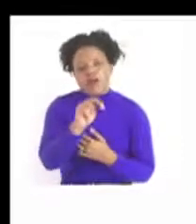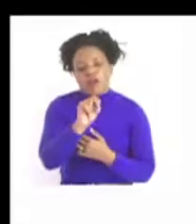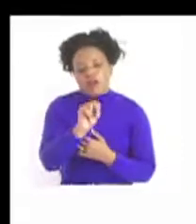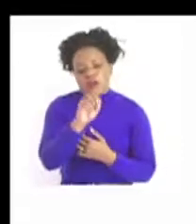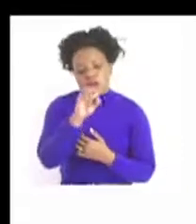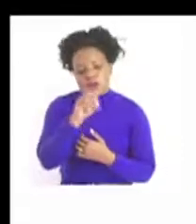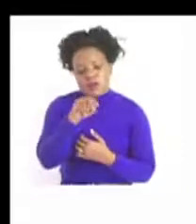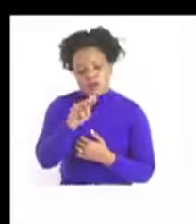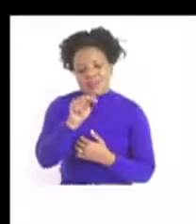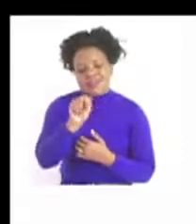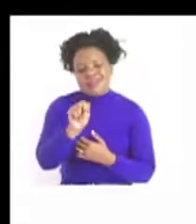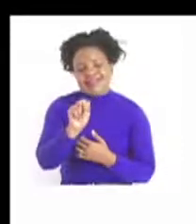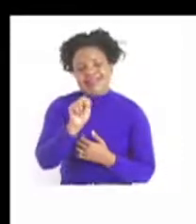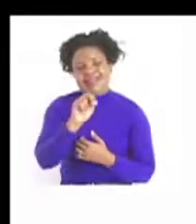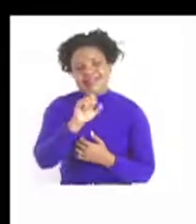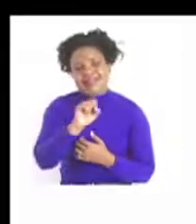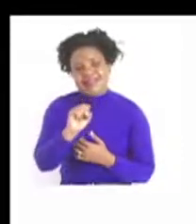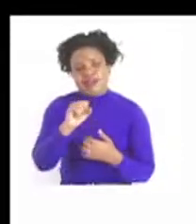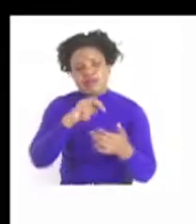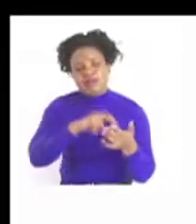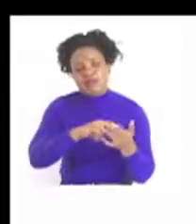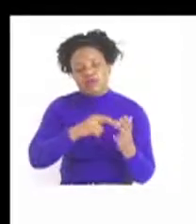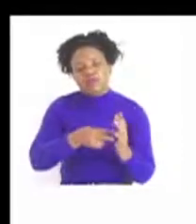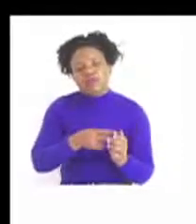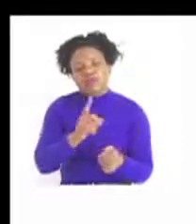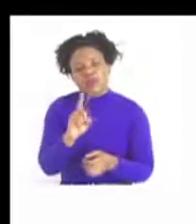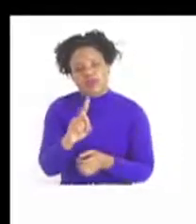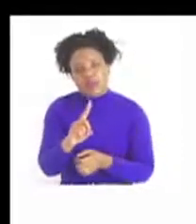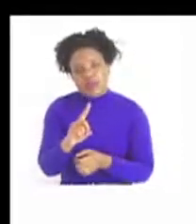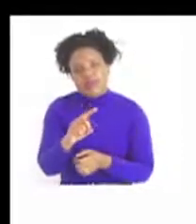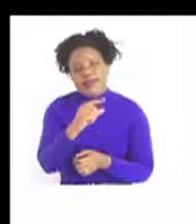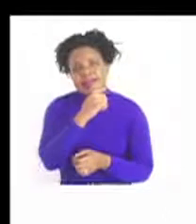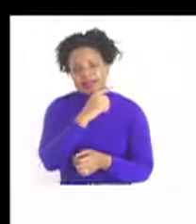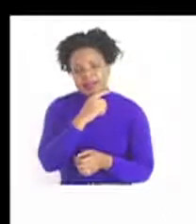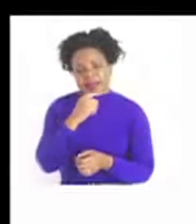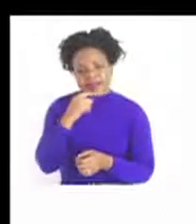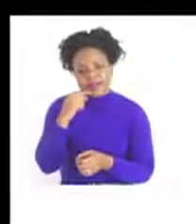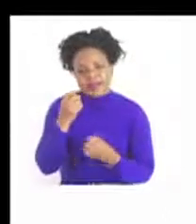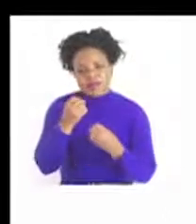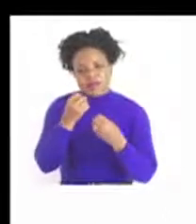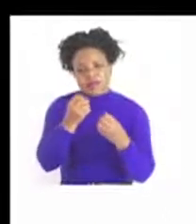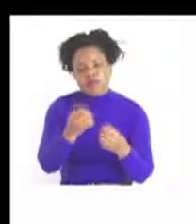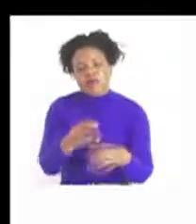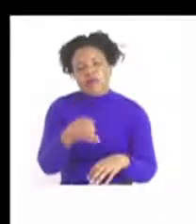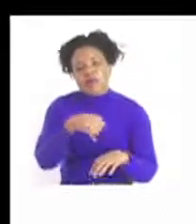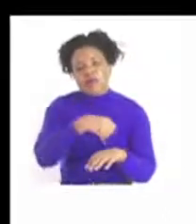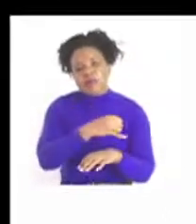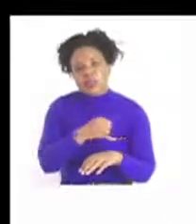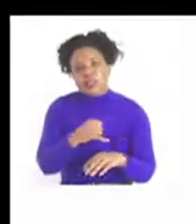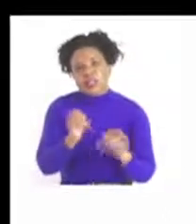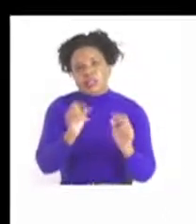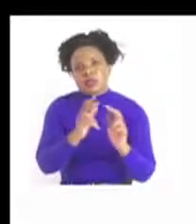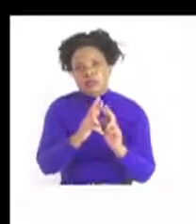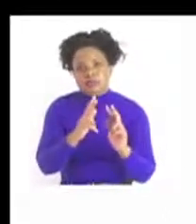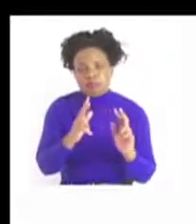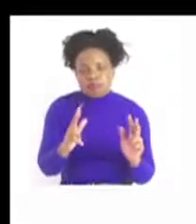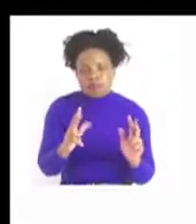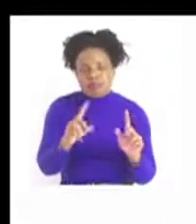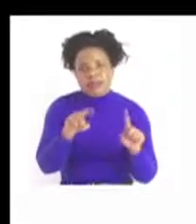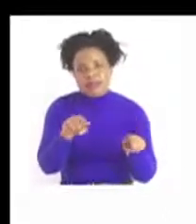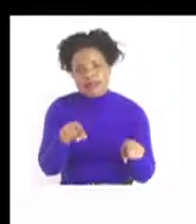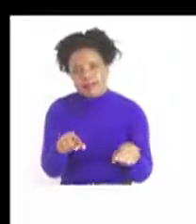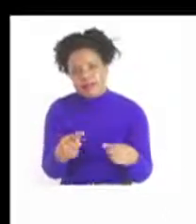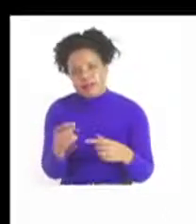name a person, a thing, a place, or idea. Nouns can be singular, one,